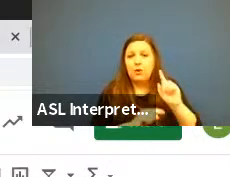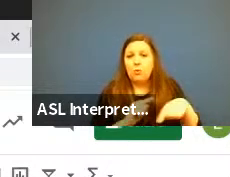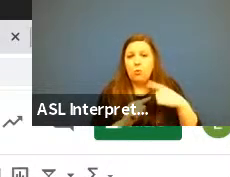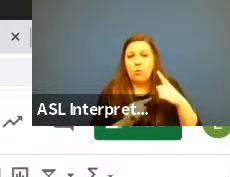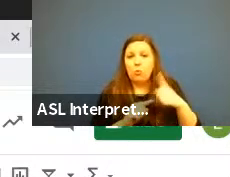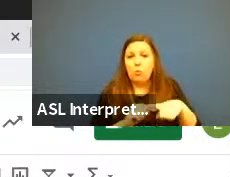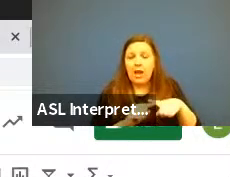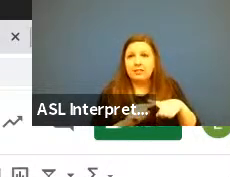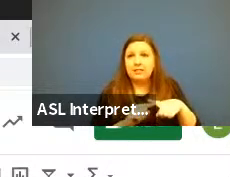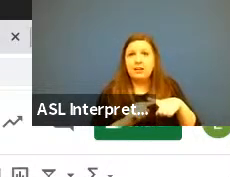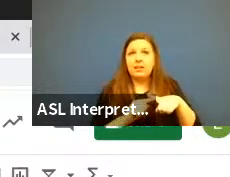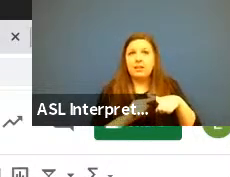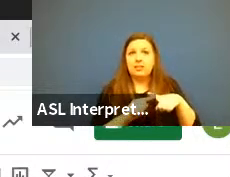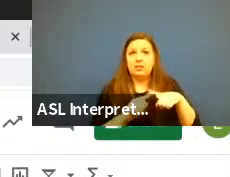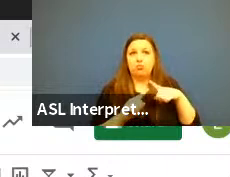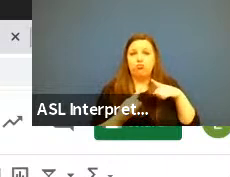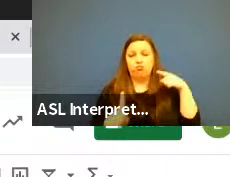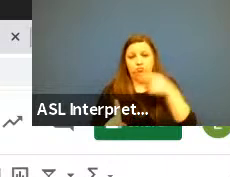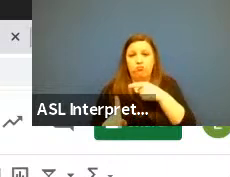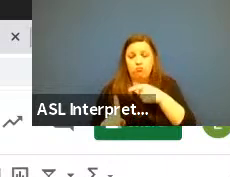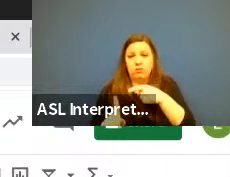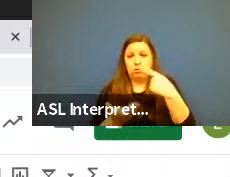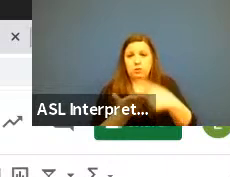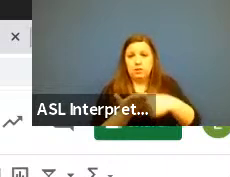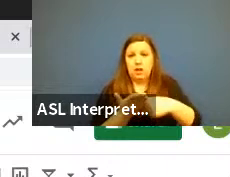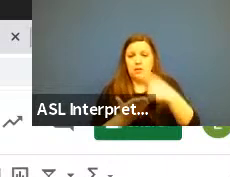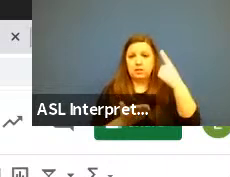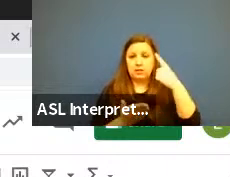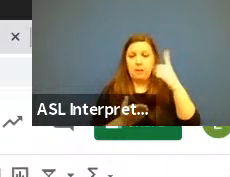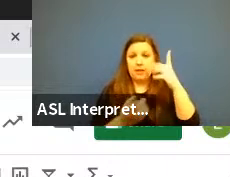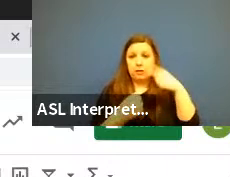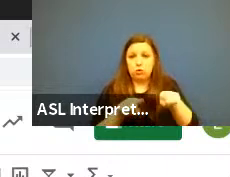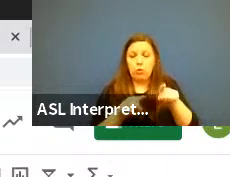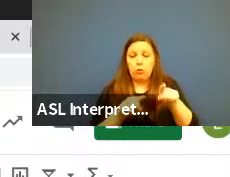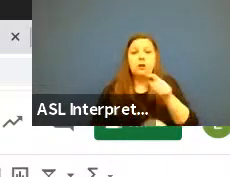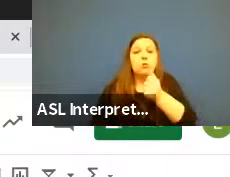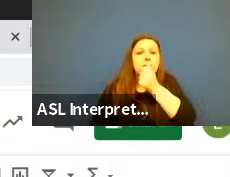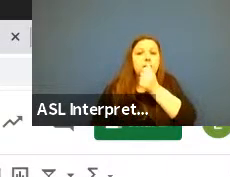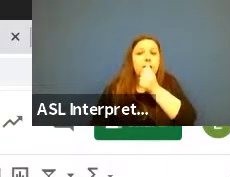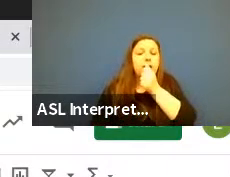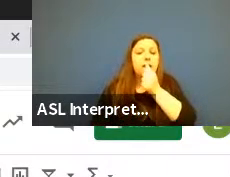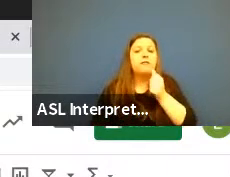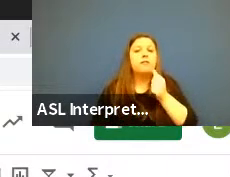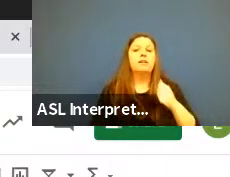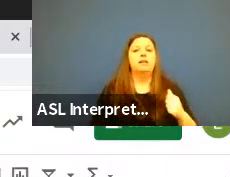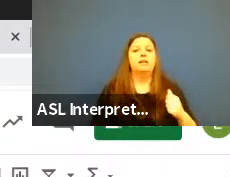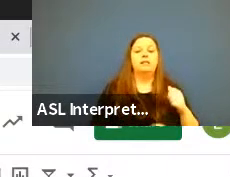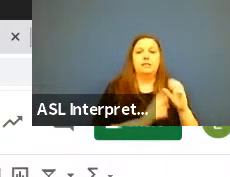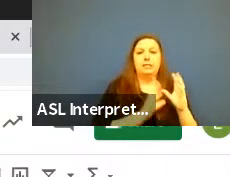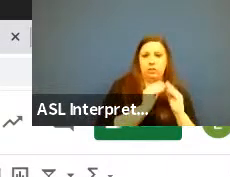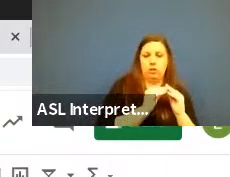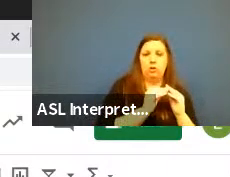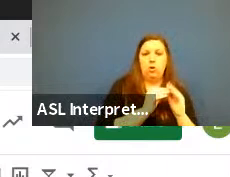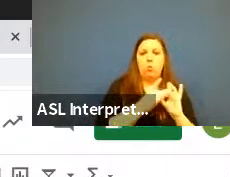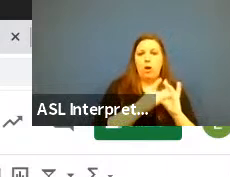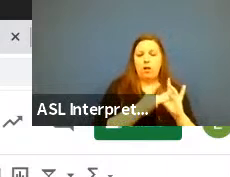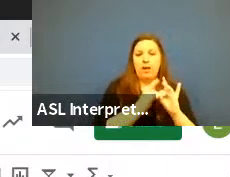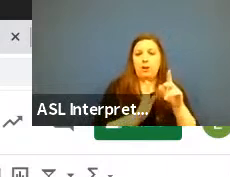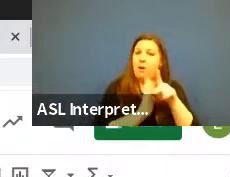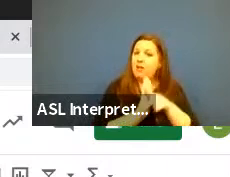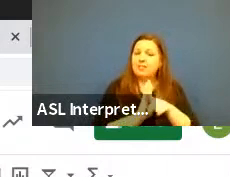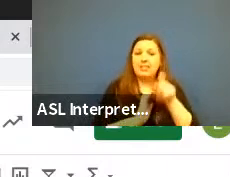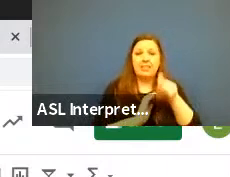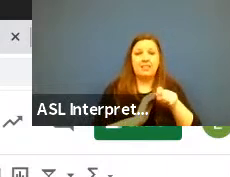to discussing something in executive session pertaining to what we've been doing with policy, it's got to remain that